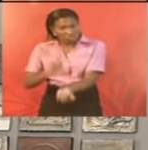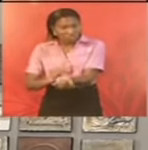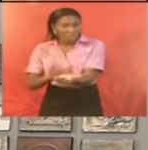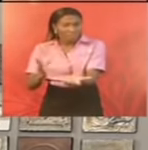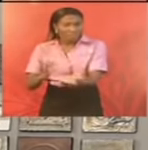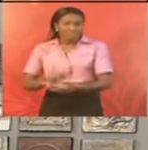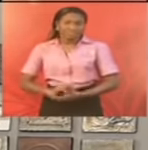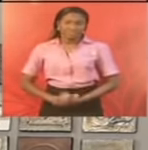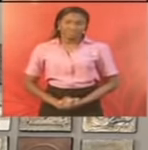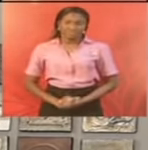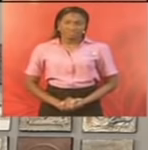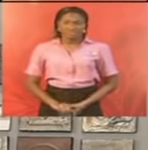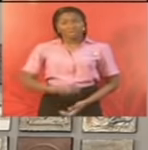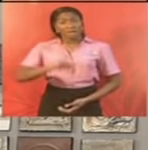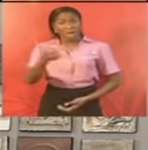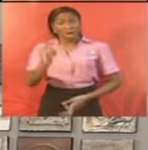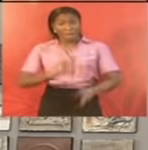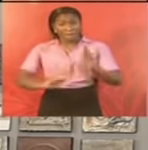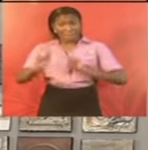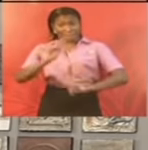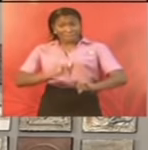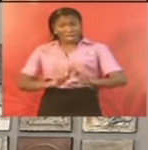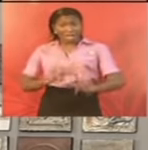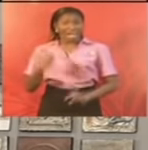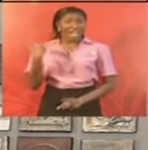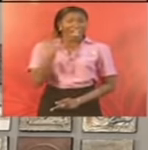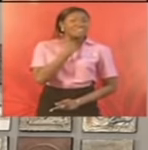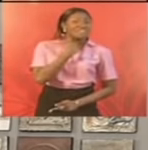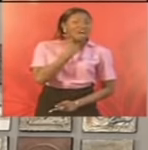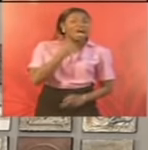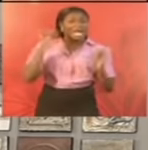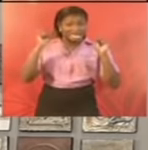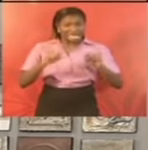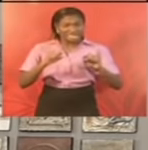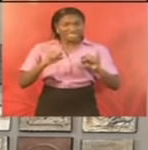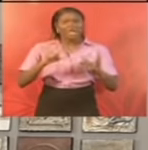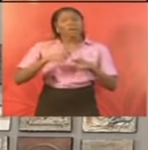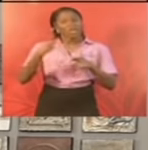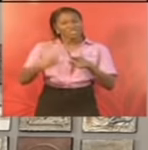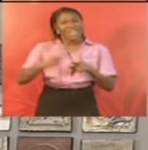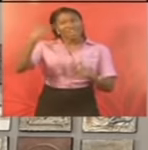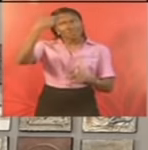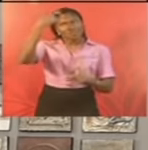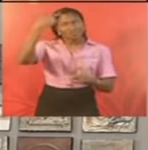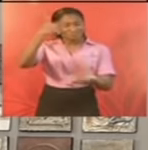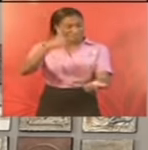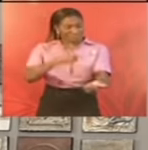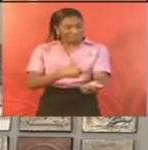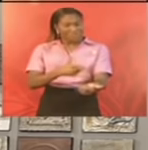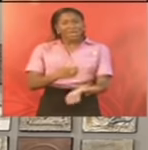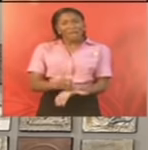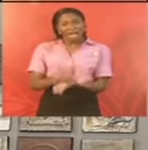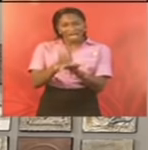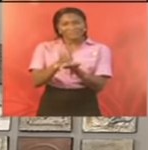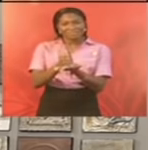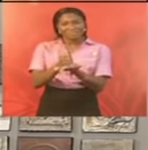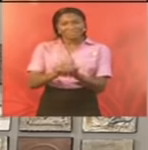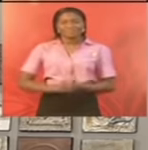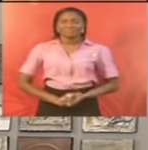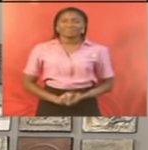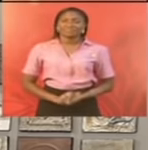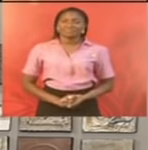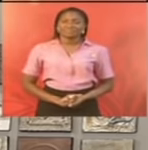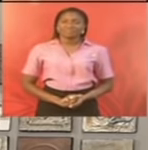Other individuals who may have a temperature can be picked up in this way. I believe those instruments are fairly standardized. We can